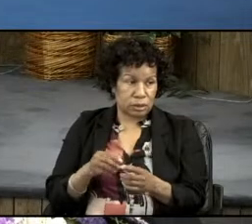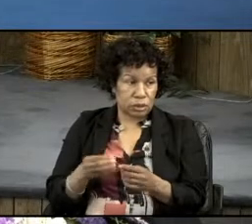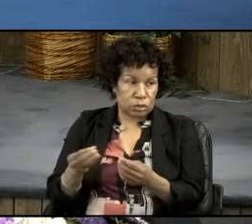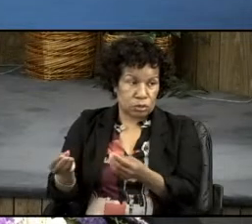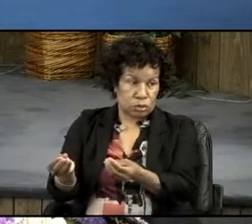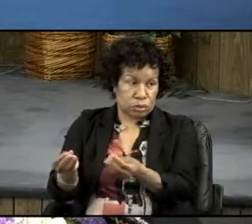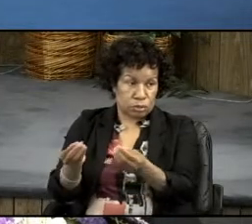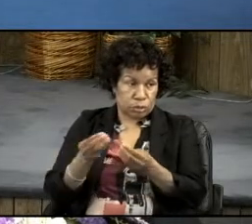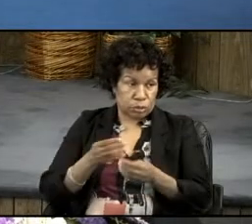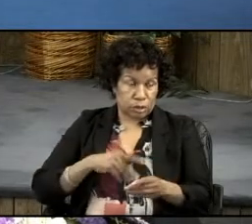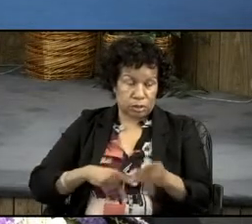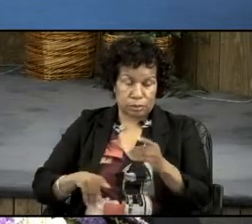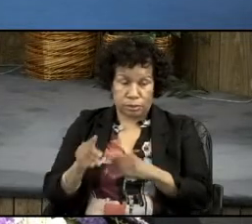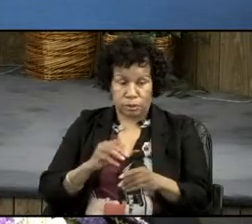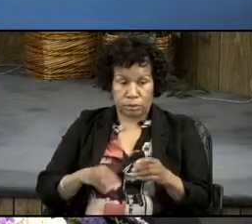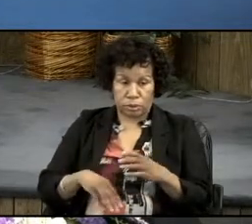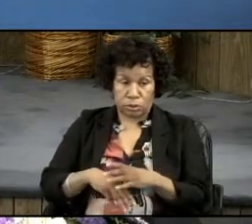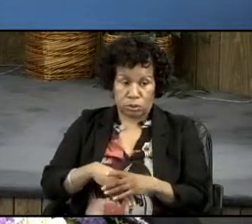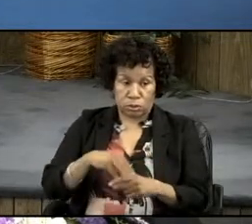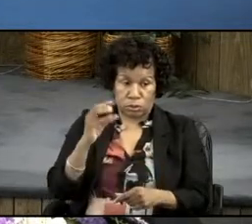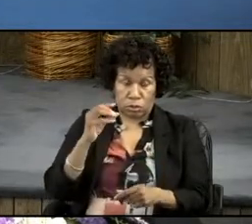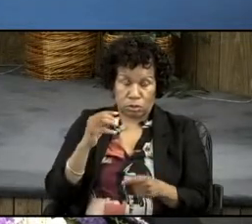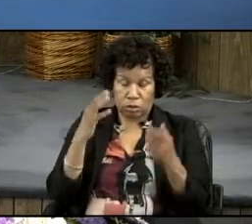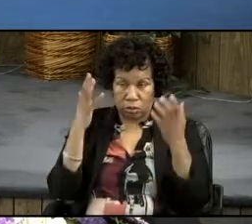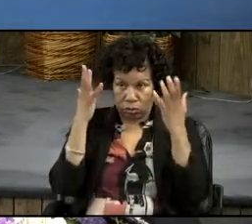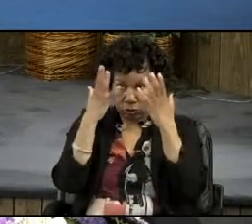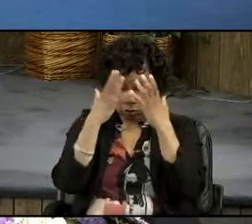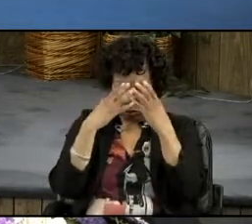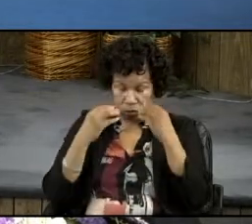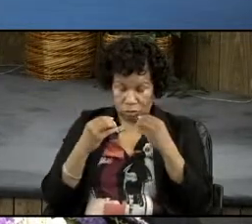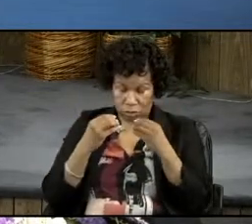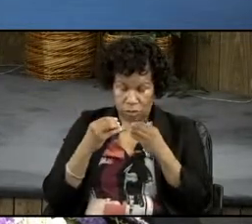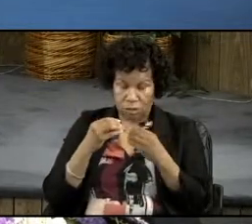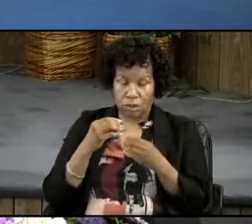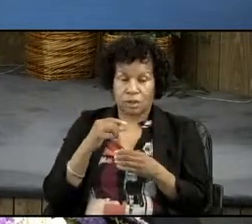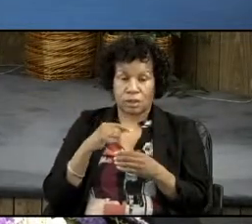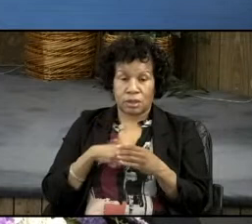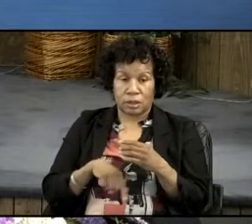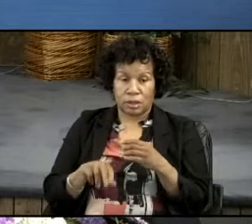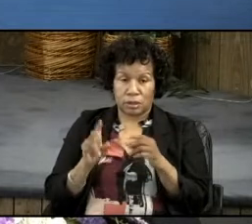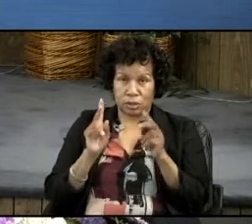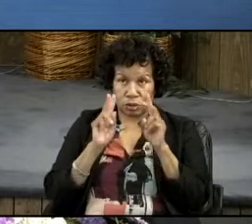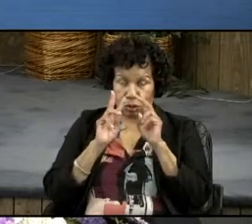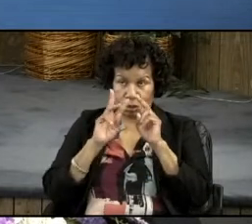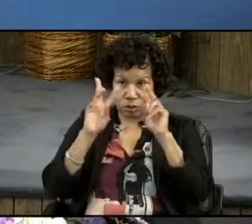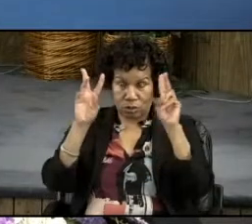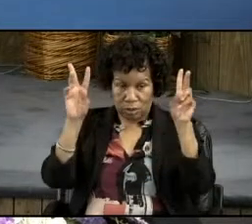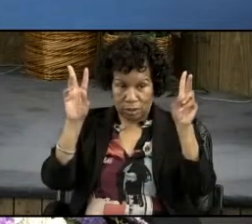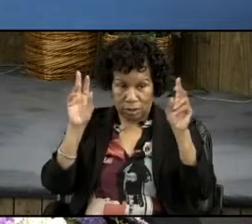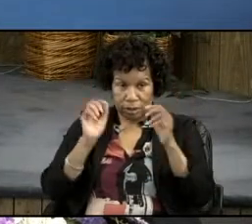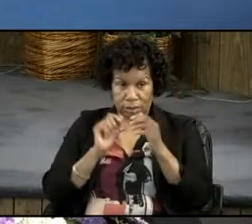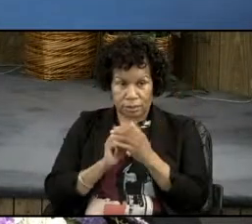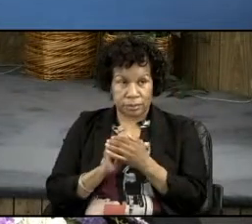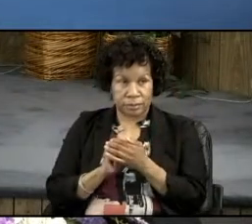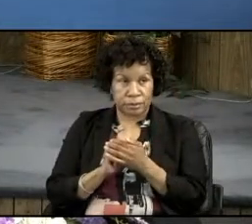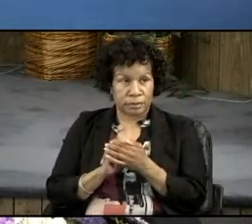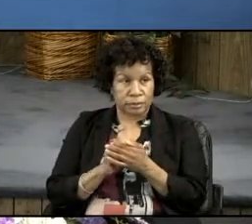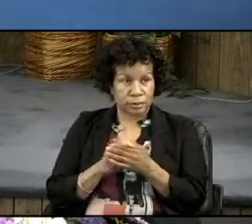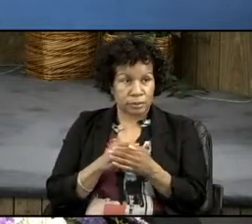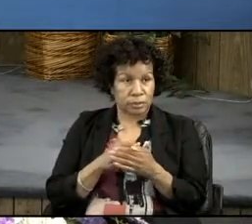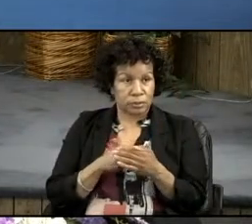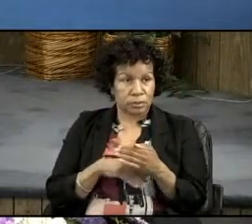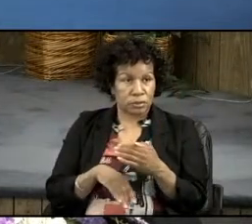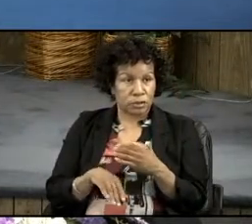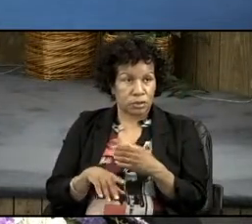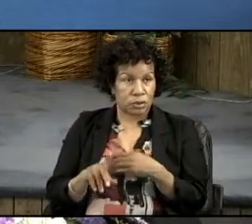into the marvelous light. But we've been wearing the uniform so long that we're worried about. Is she sitting right? Is he